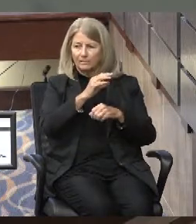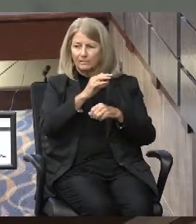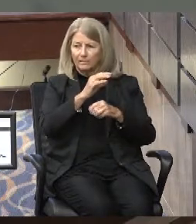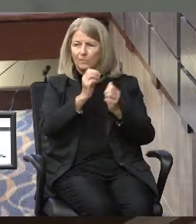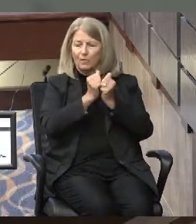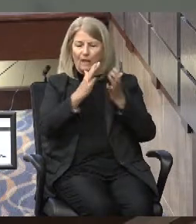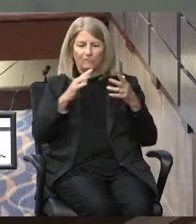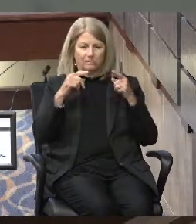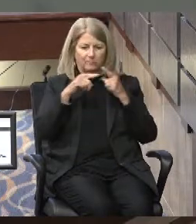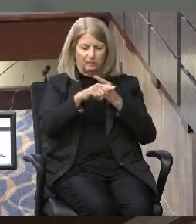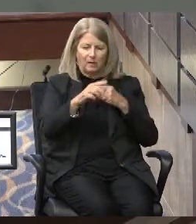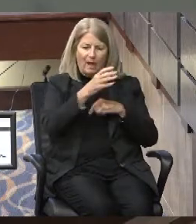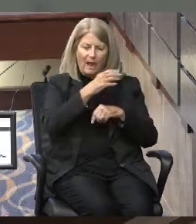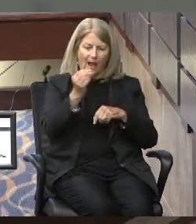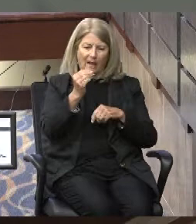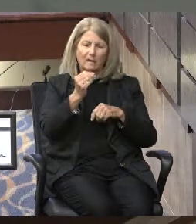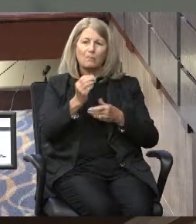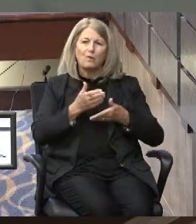herewith, providing for